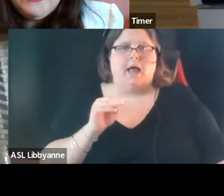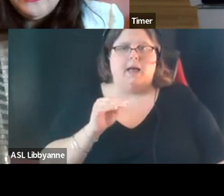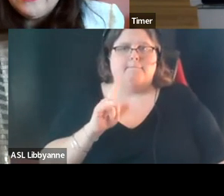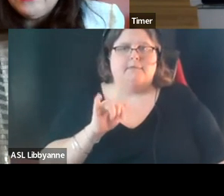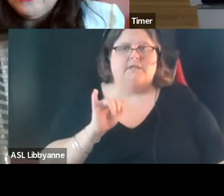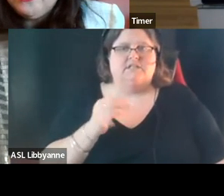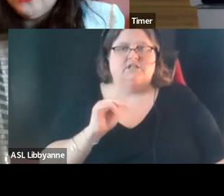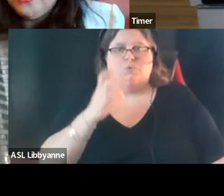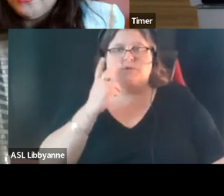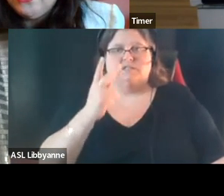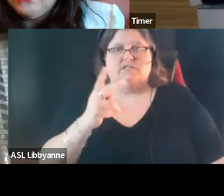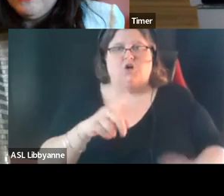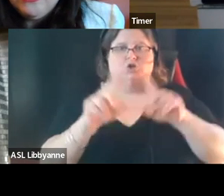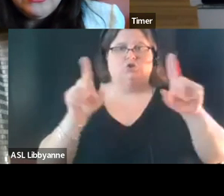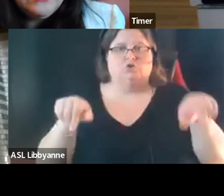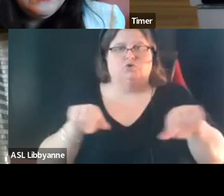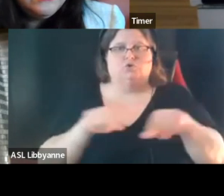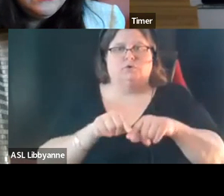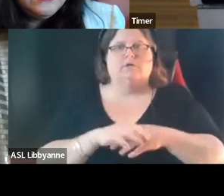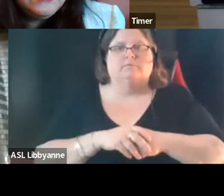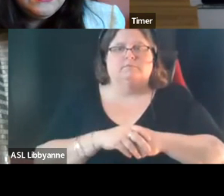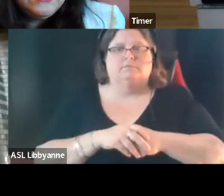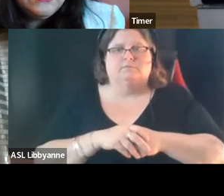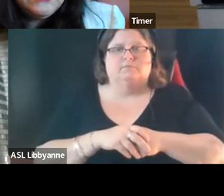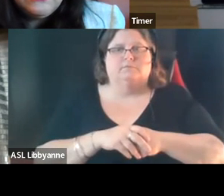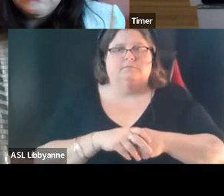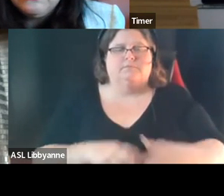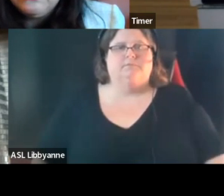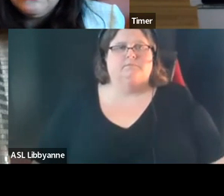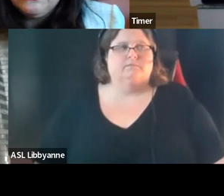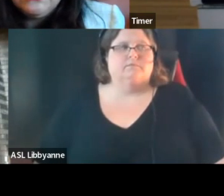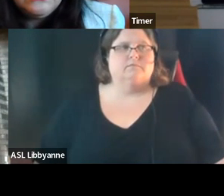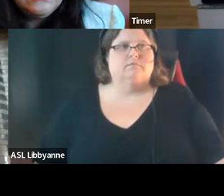And after you accept it, you can unmute.